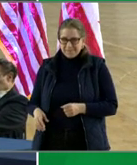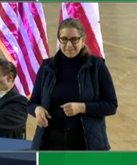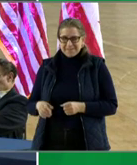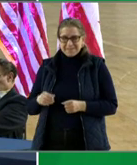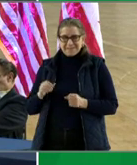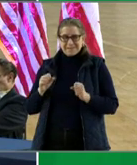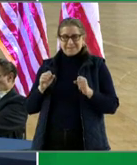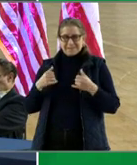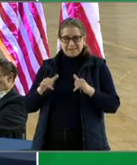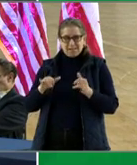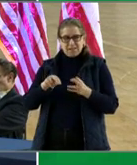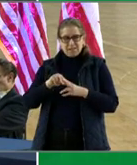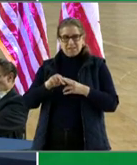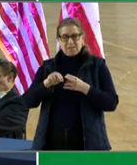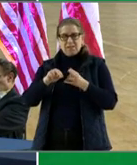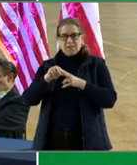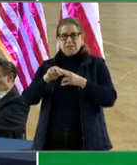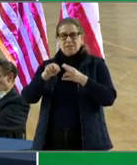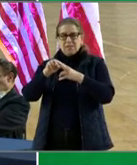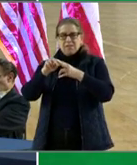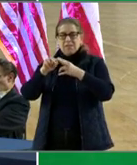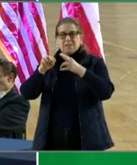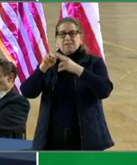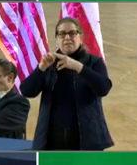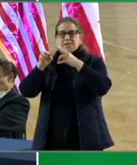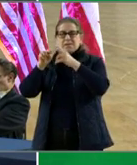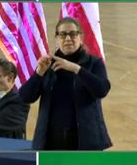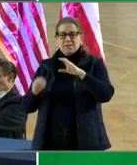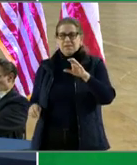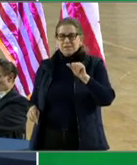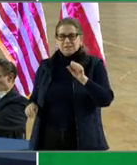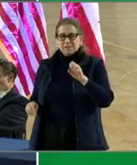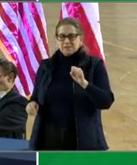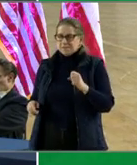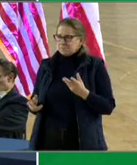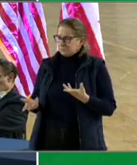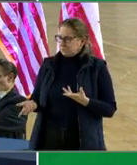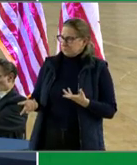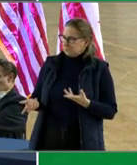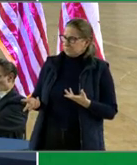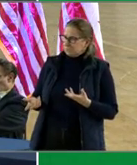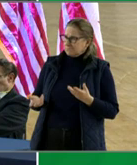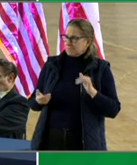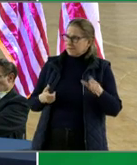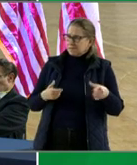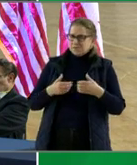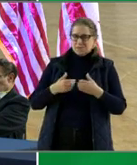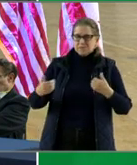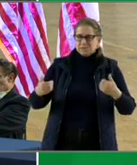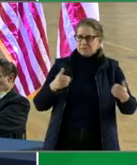in hospitalizations in July? So I think you've heard, and I'll turn to Dr. Nesbitt.